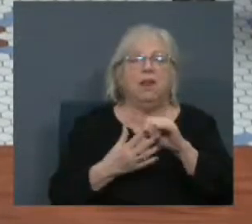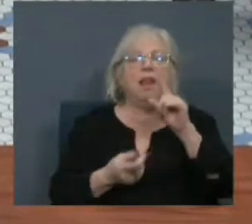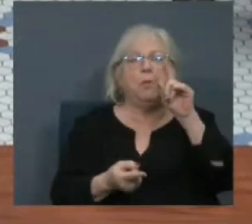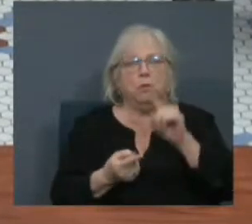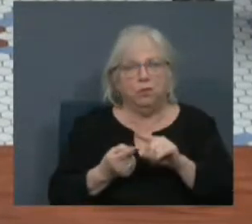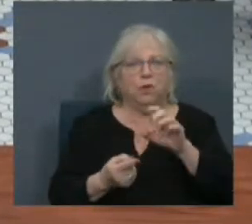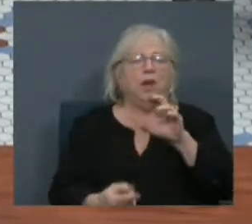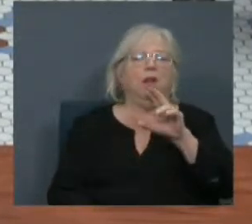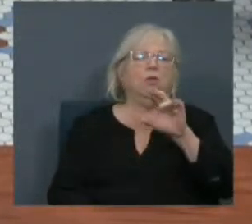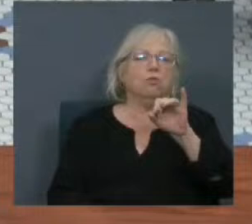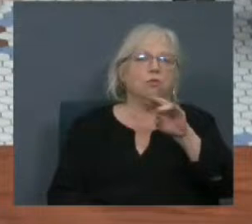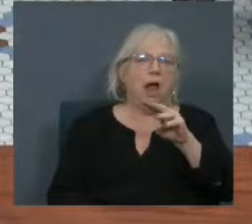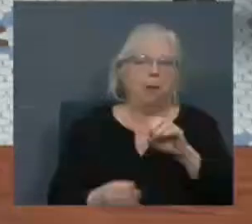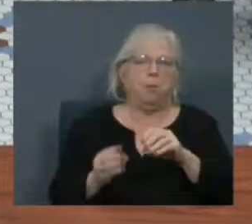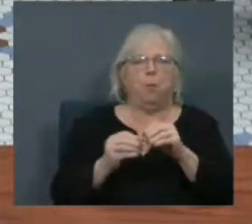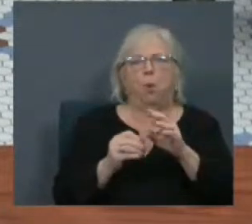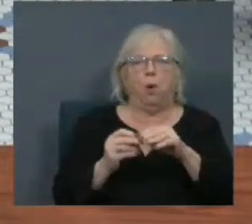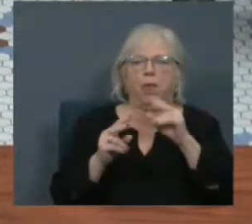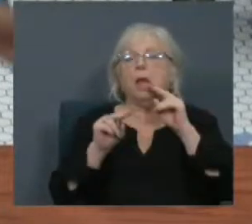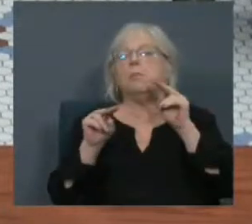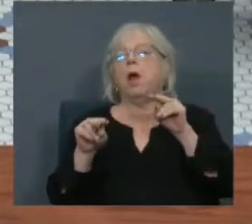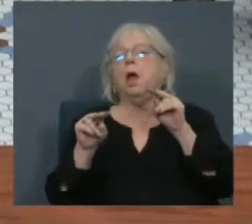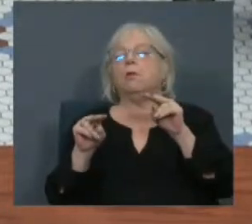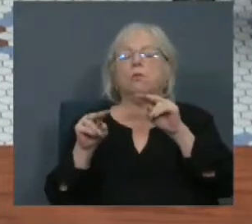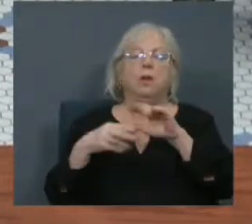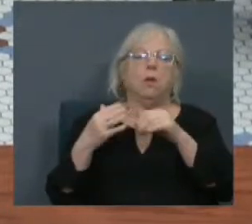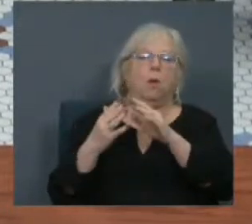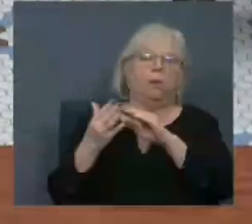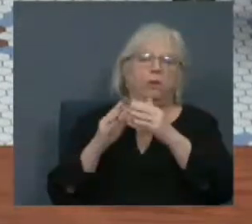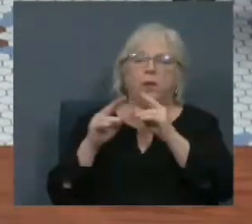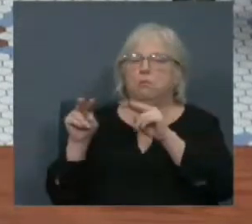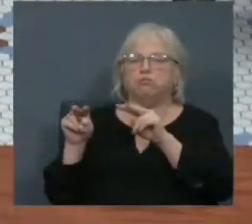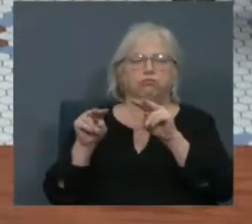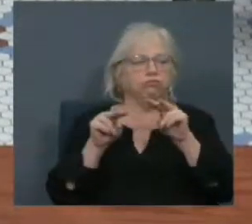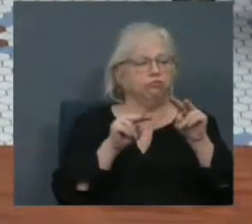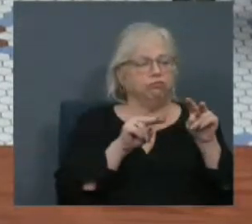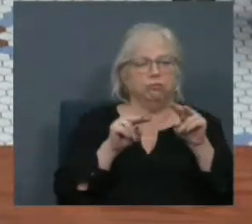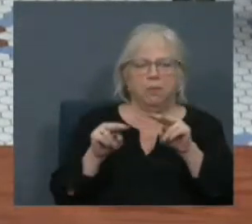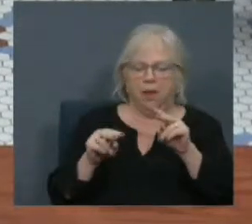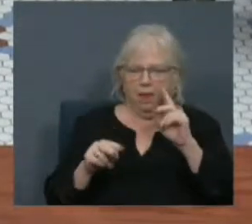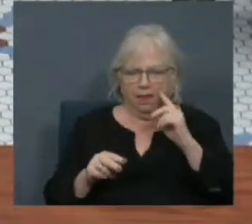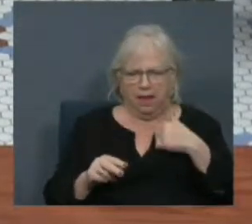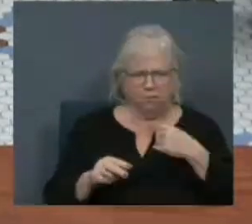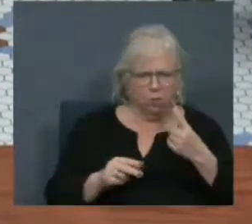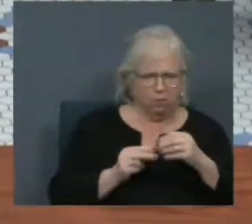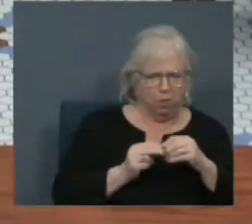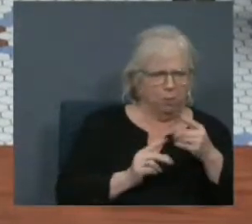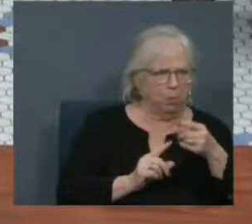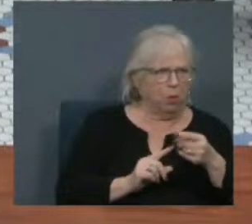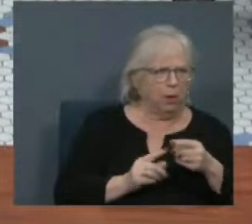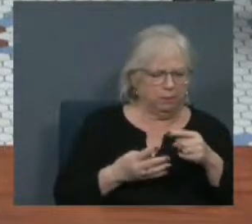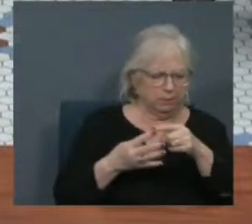way more than just monitoring the whole city. I think I have one more point.